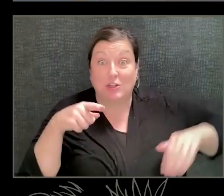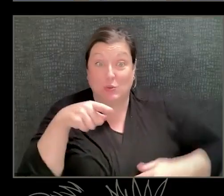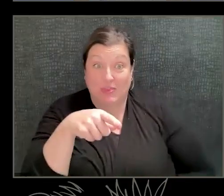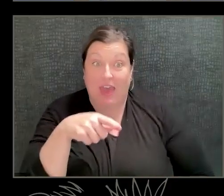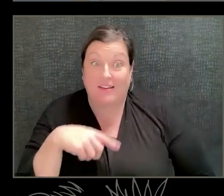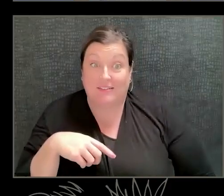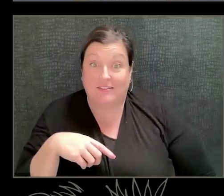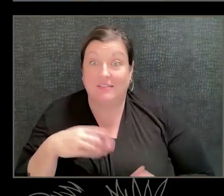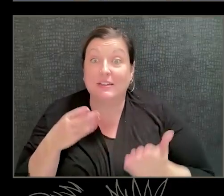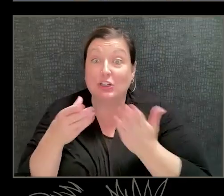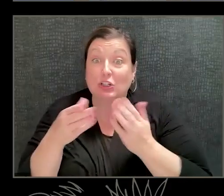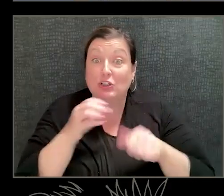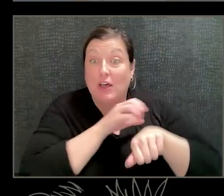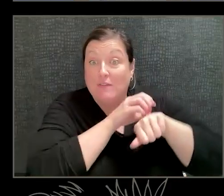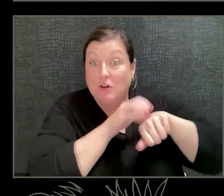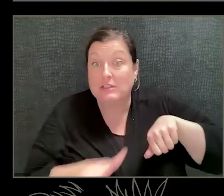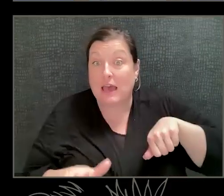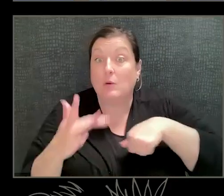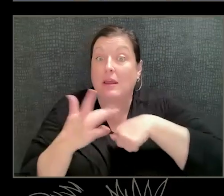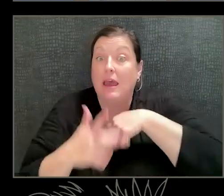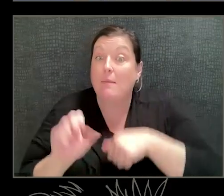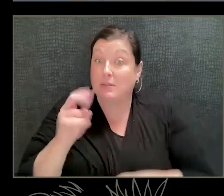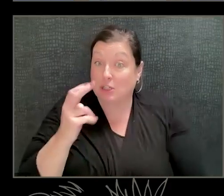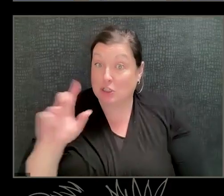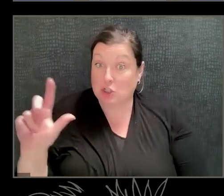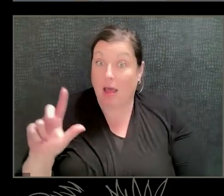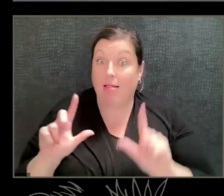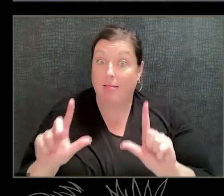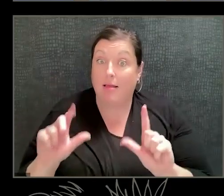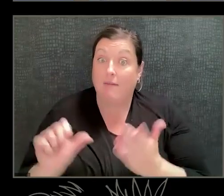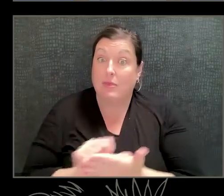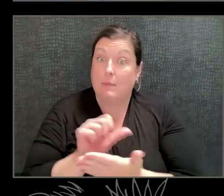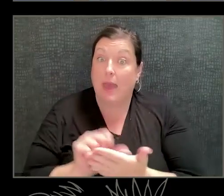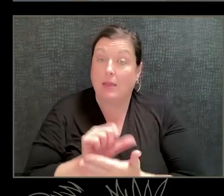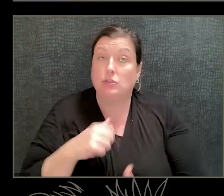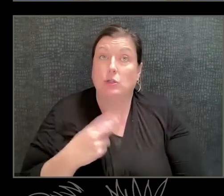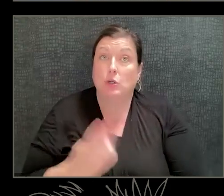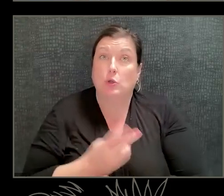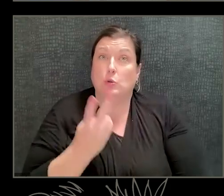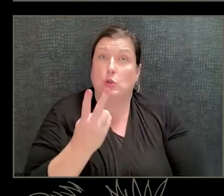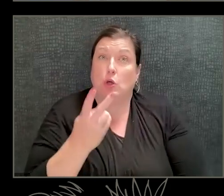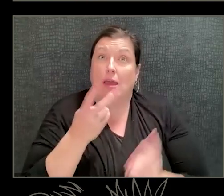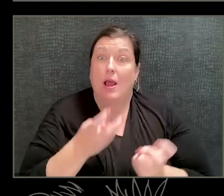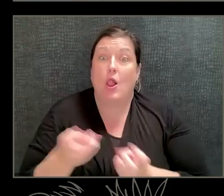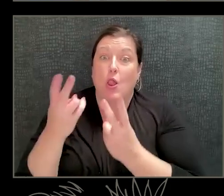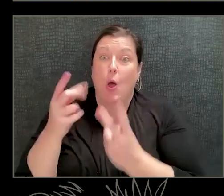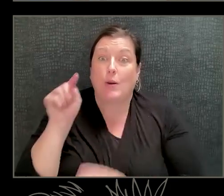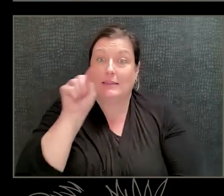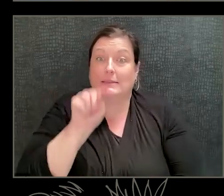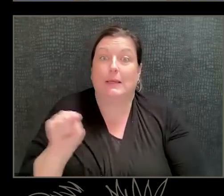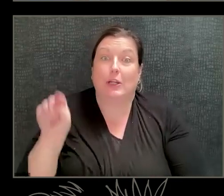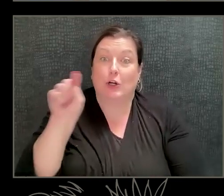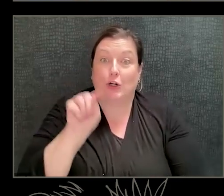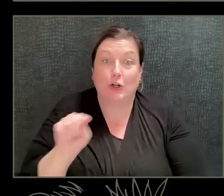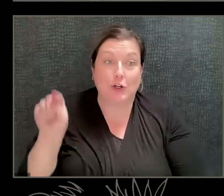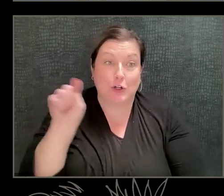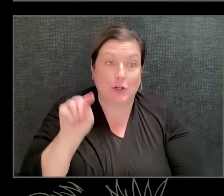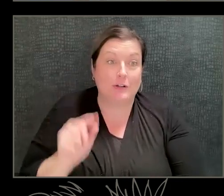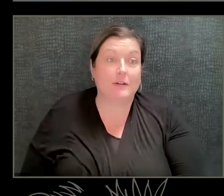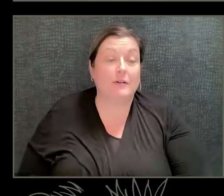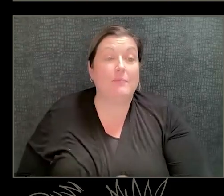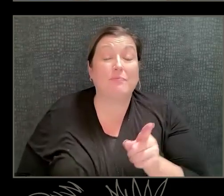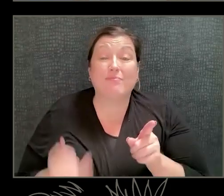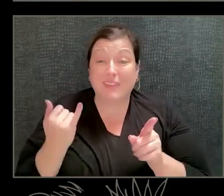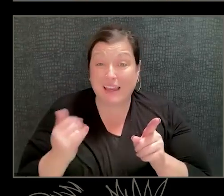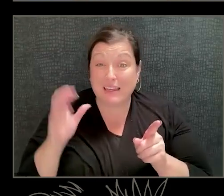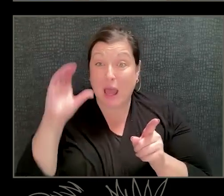And now the server is sending down just an empty shell of a page, and the user's just looking at a loading spinner. And now our